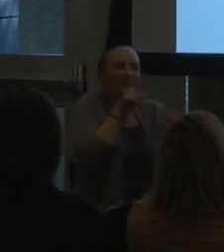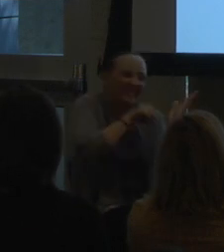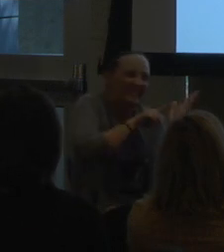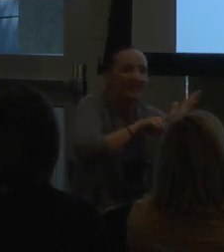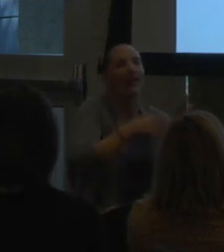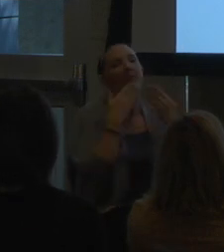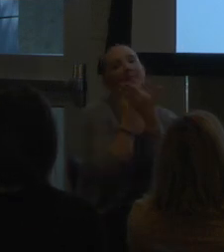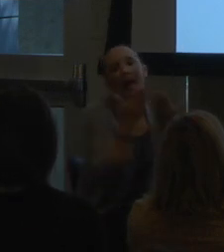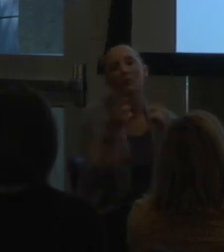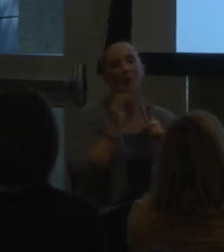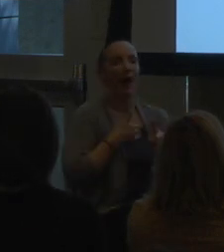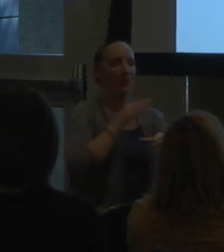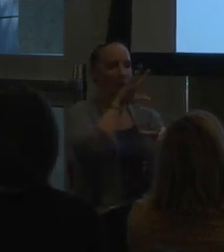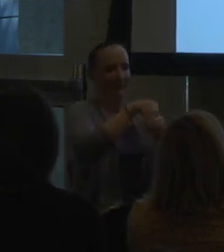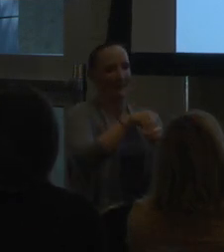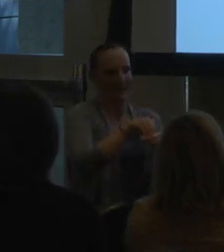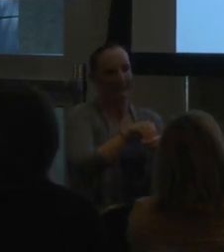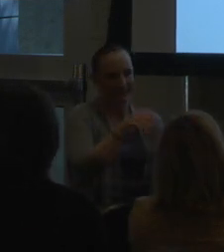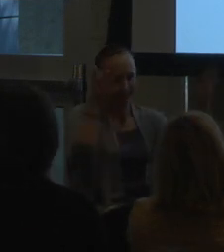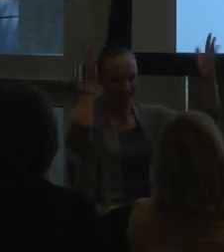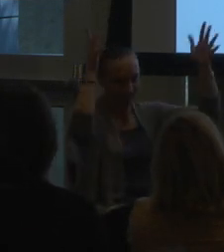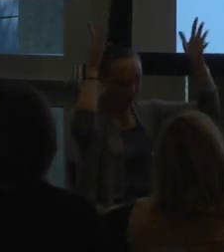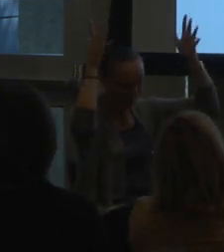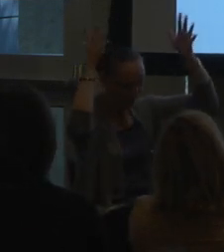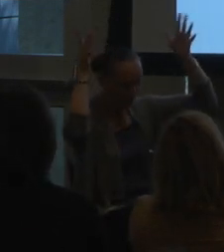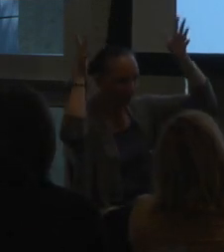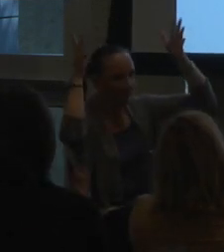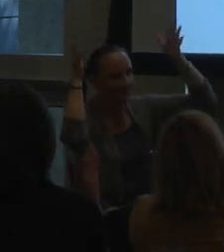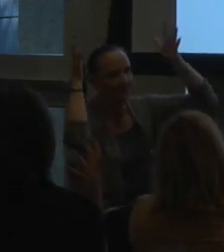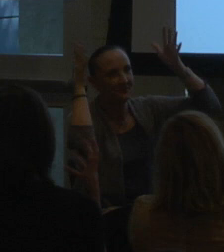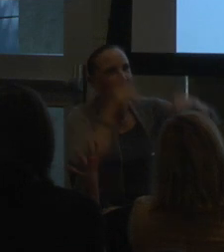our participants. That's it.